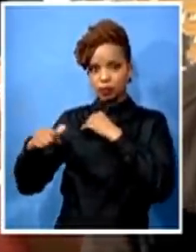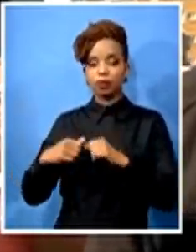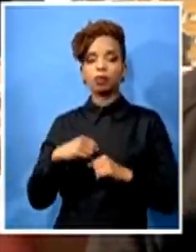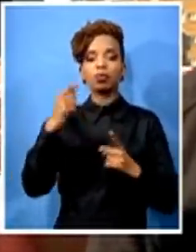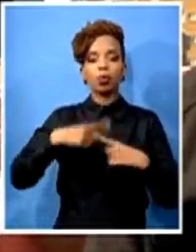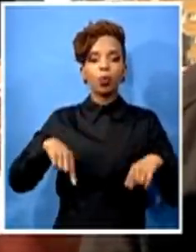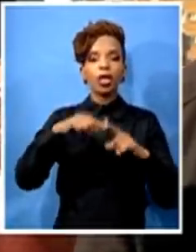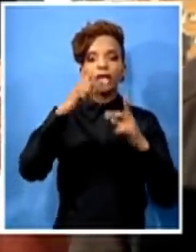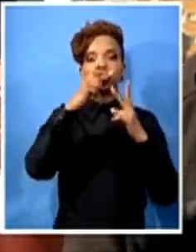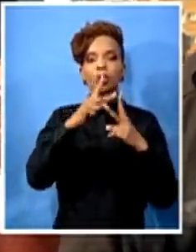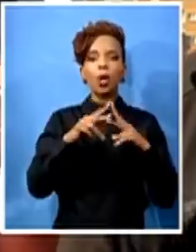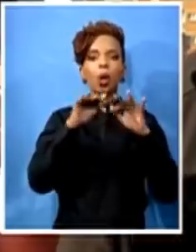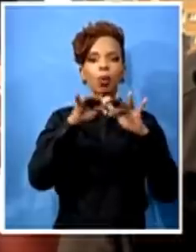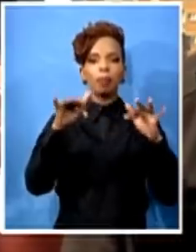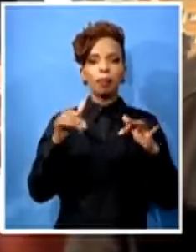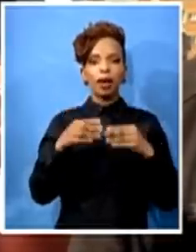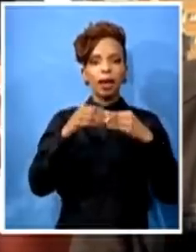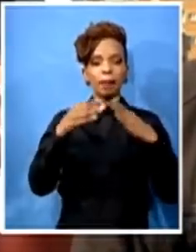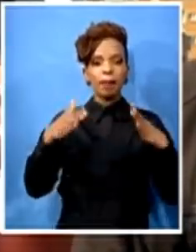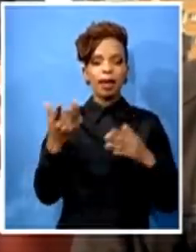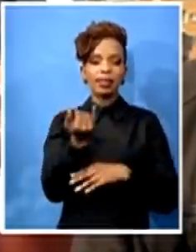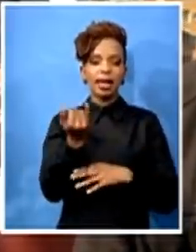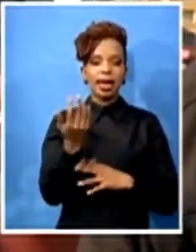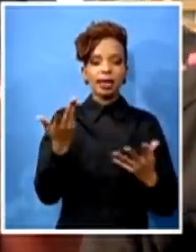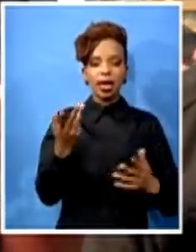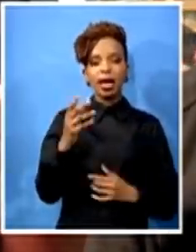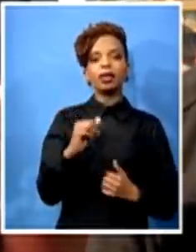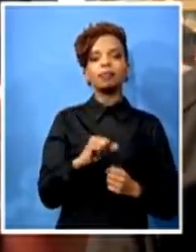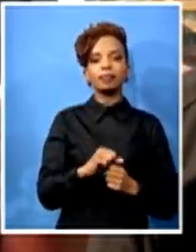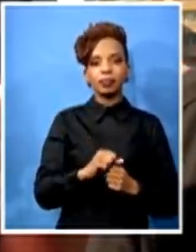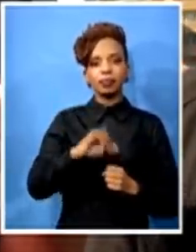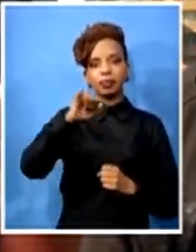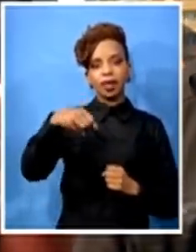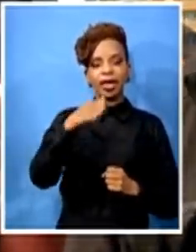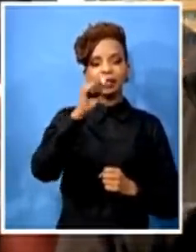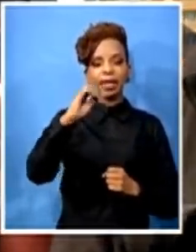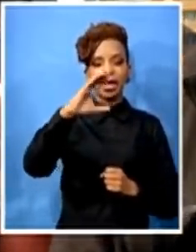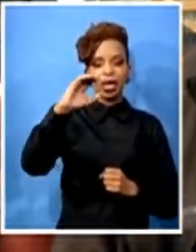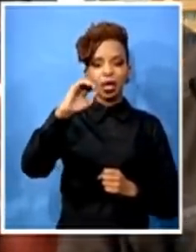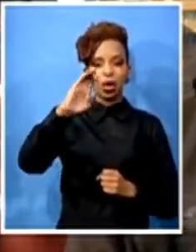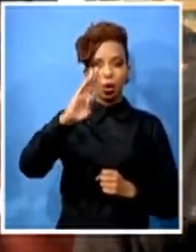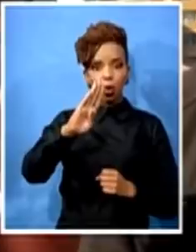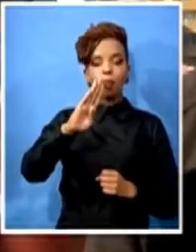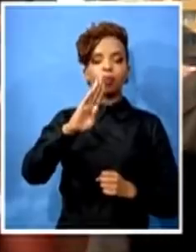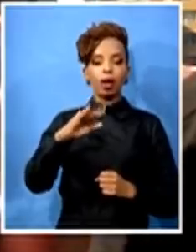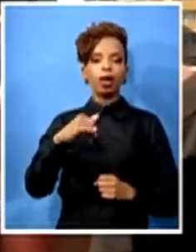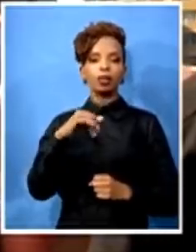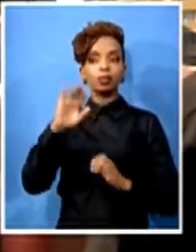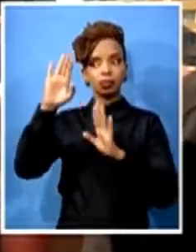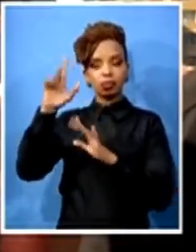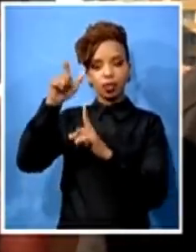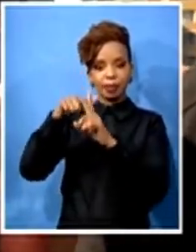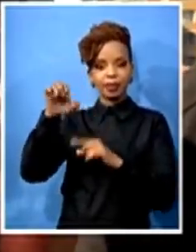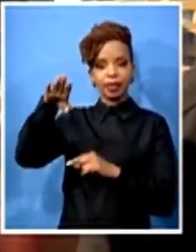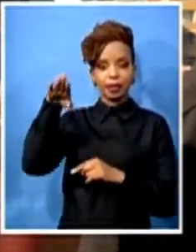like Jacob and I beg your pardon for that pronunciation, Ngaravume, and journalist Hopewell Chinono, who've been